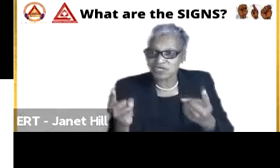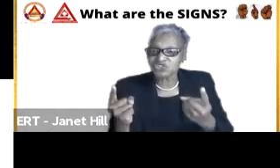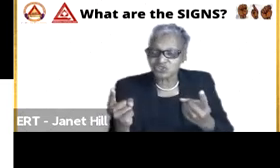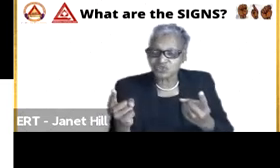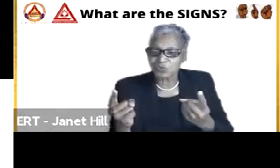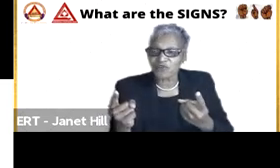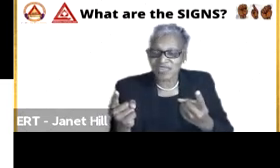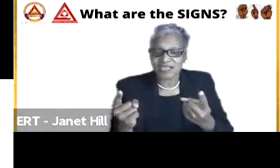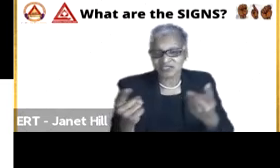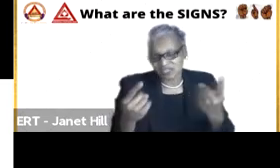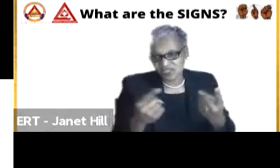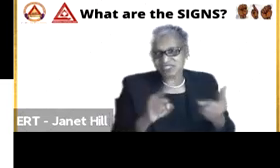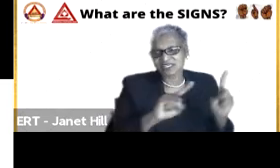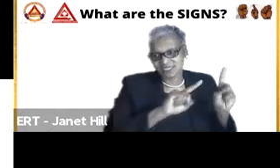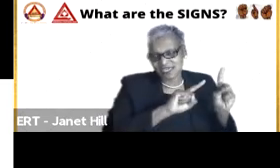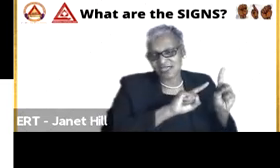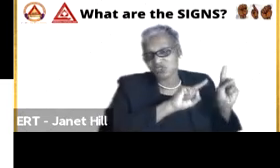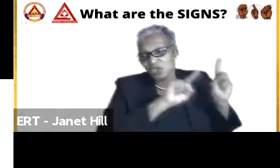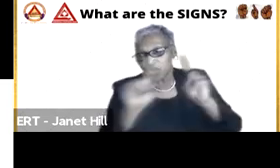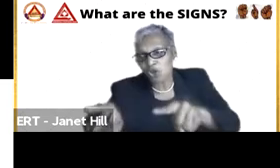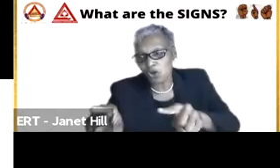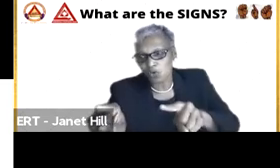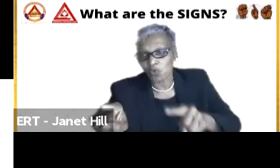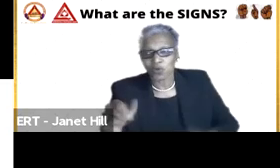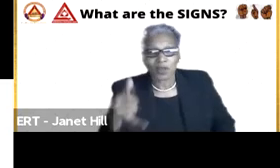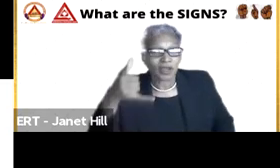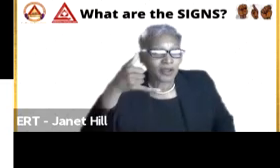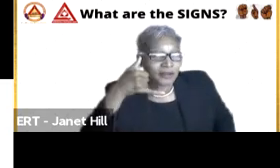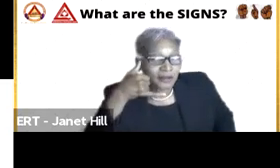go does use both hands in this case. Go.